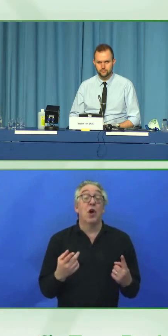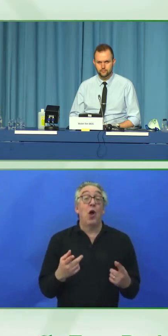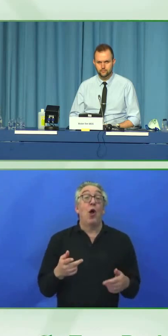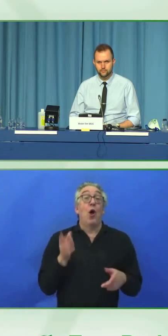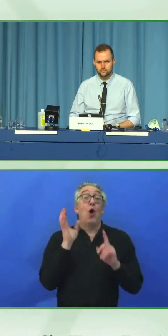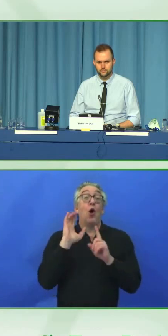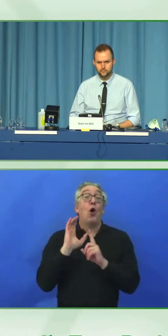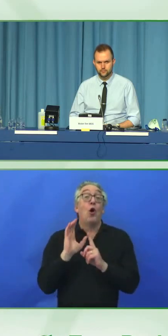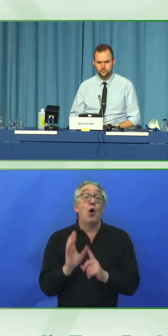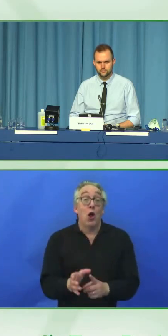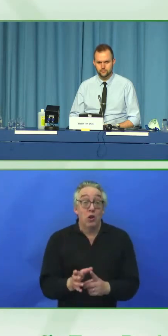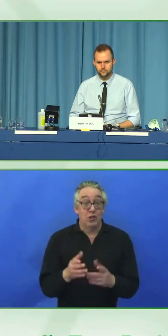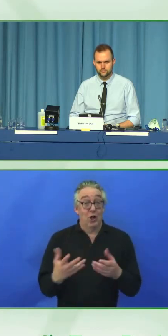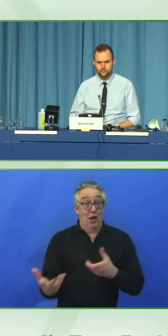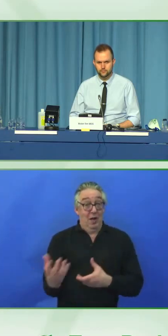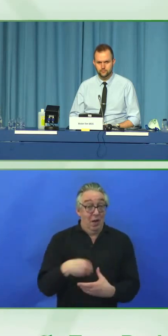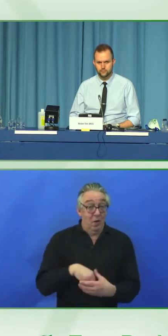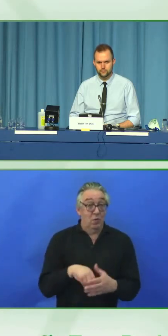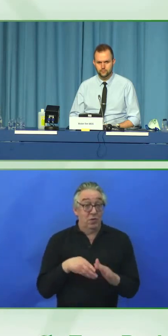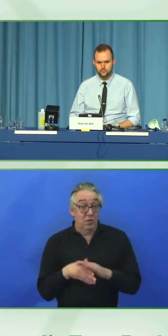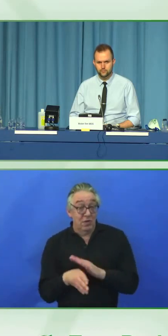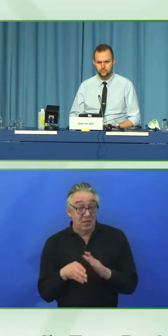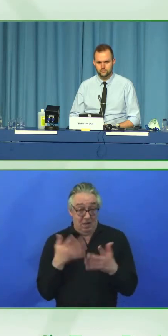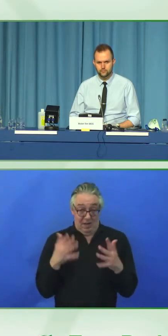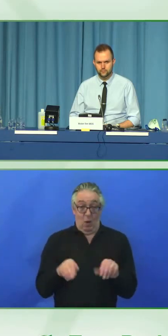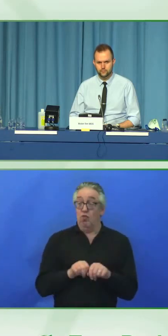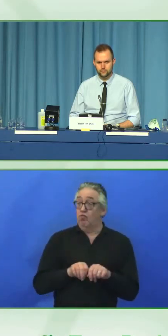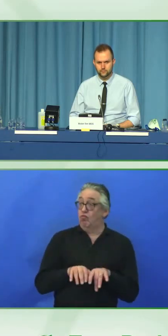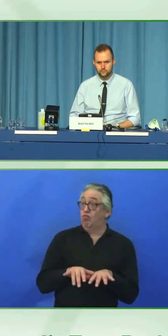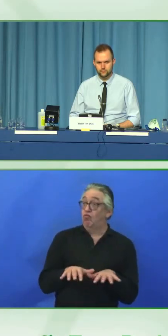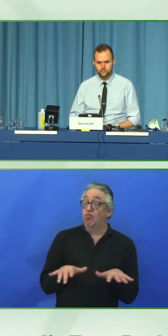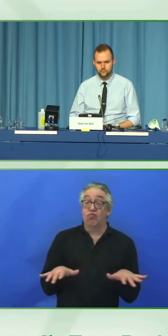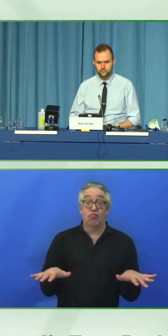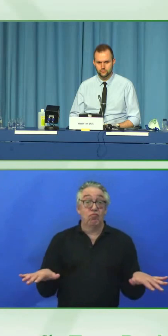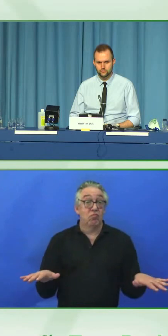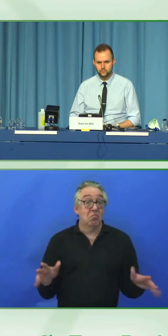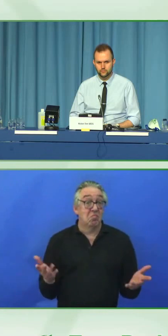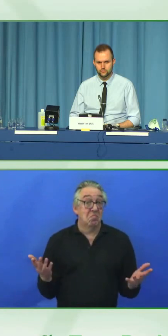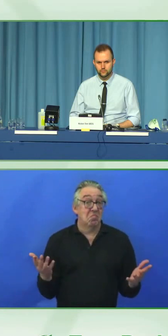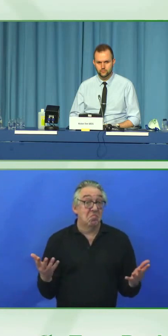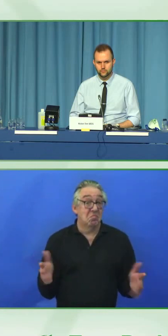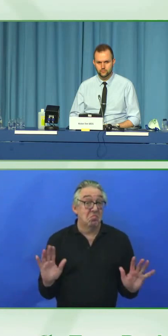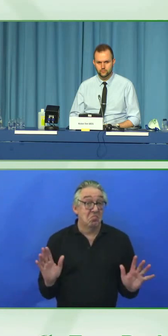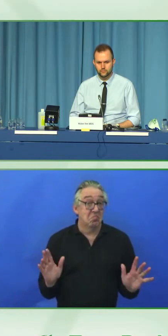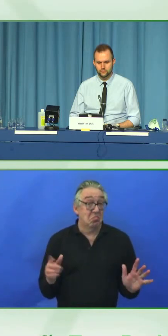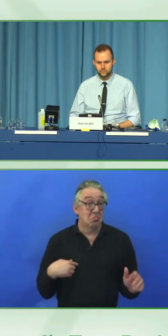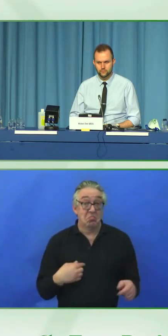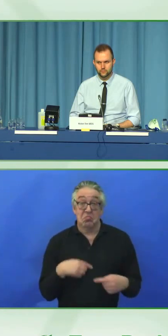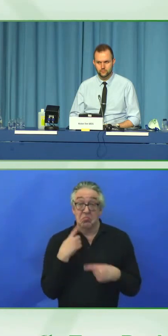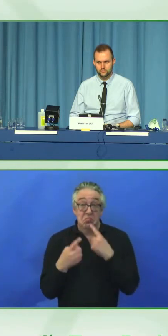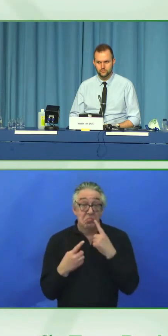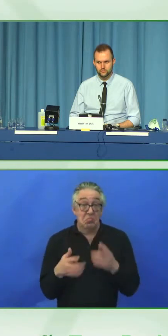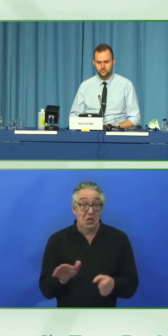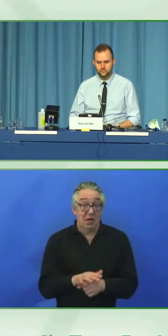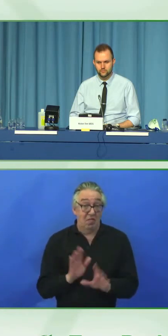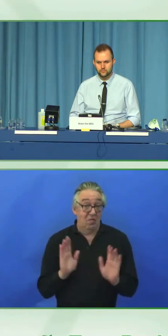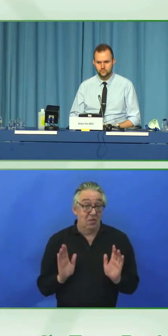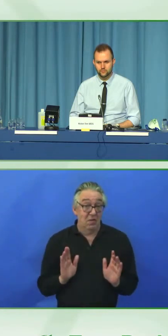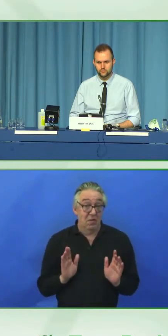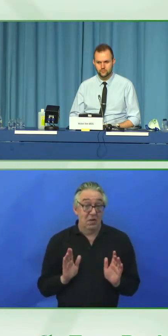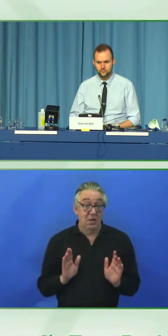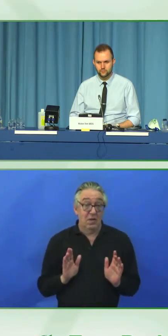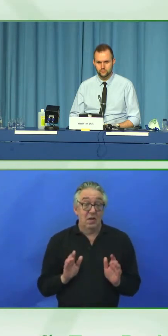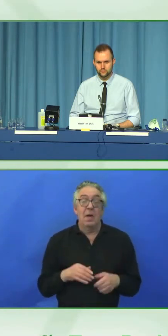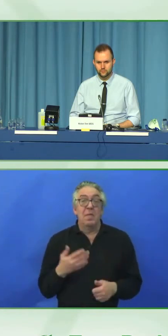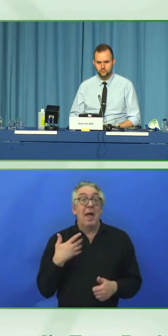spreads across the city. But I think that's sort of enough of me talking. I think I said I had some discussion points to leave